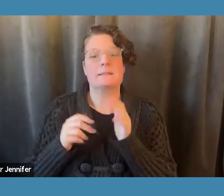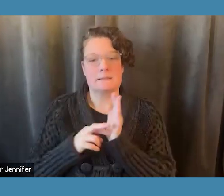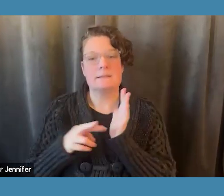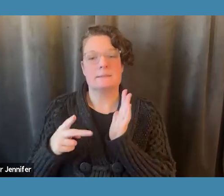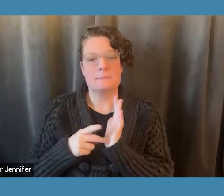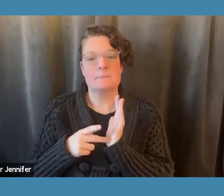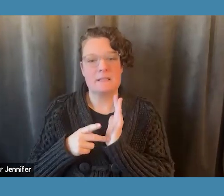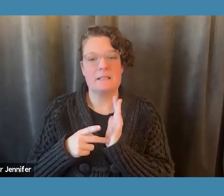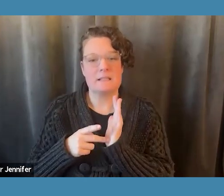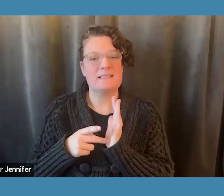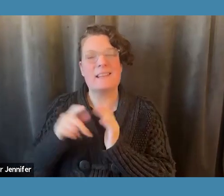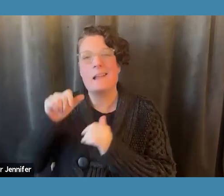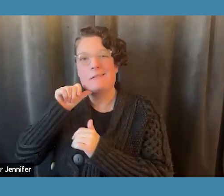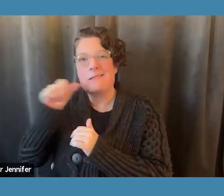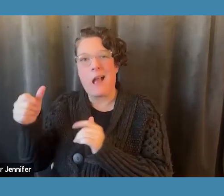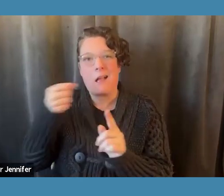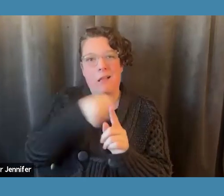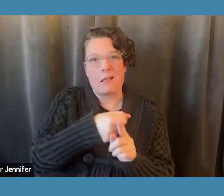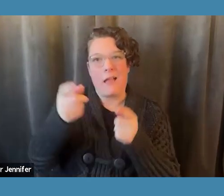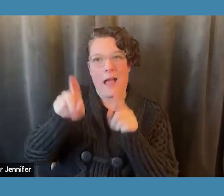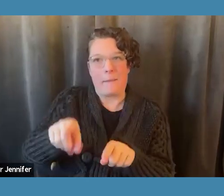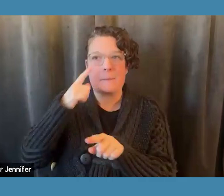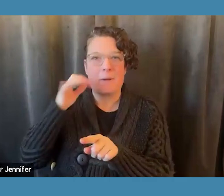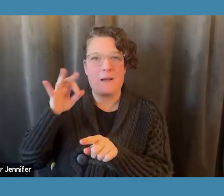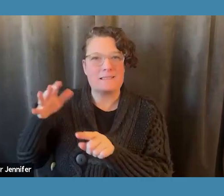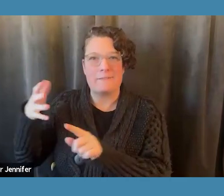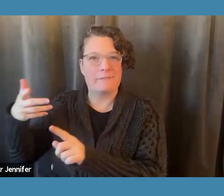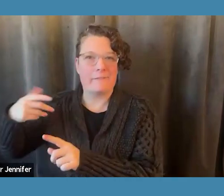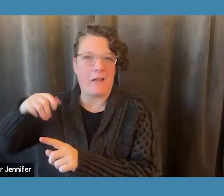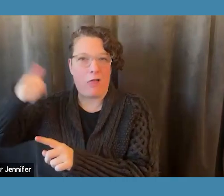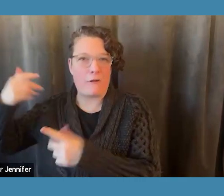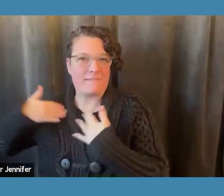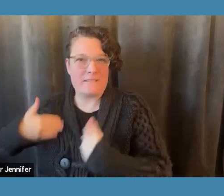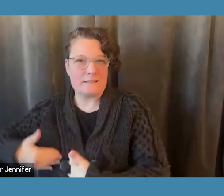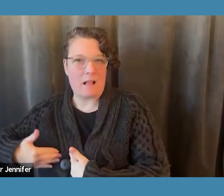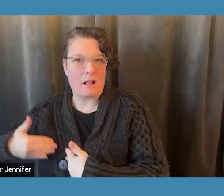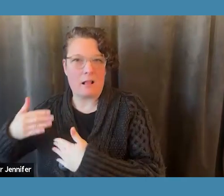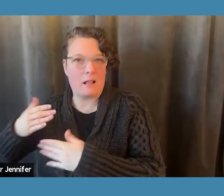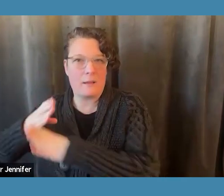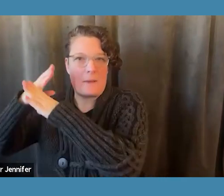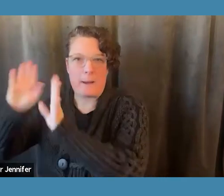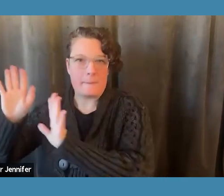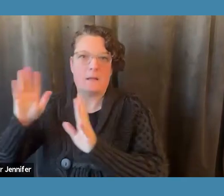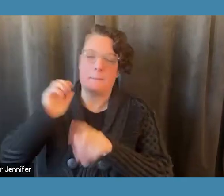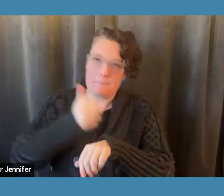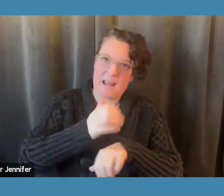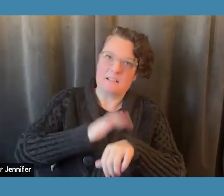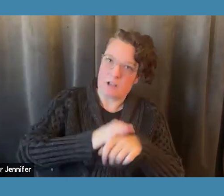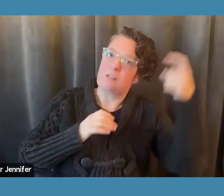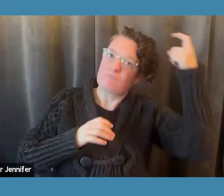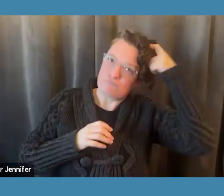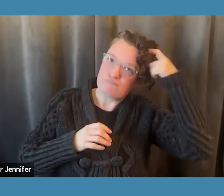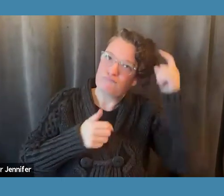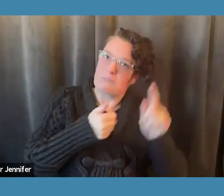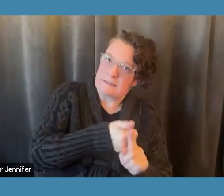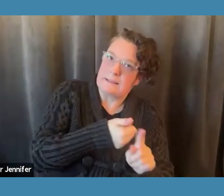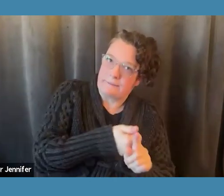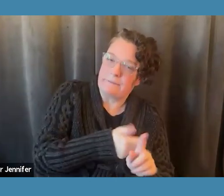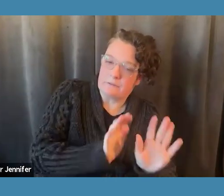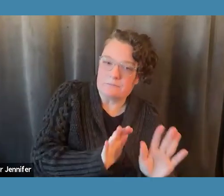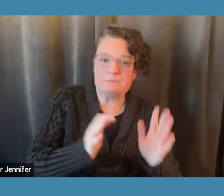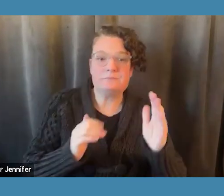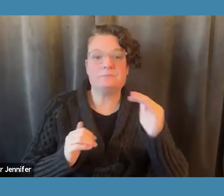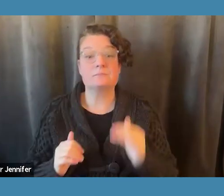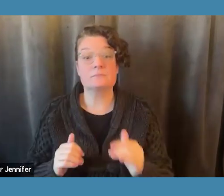explains that they mean that that's not the result of a physical impairment, it's the result of neurologically based issue. It has